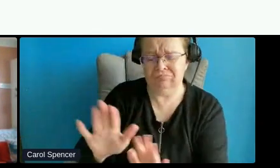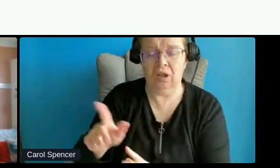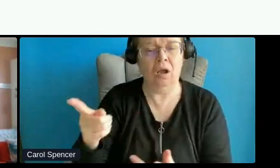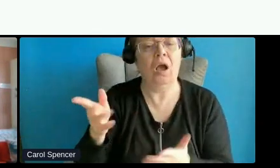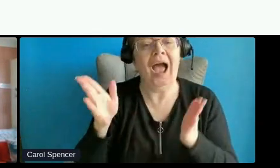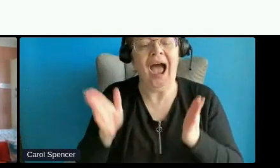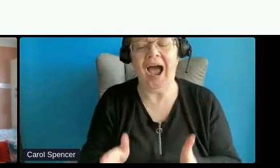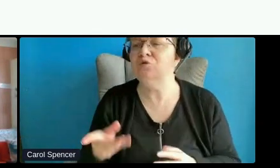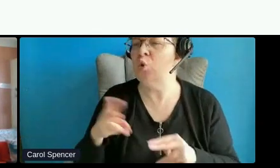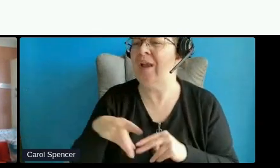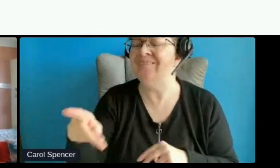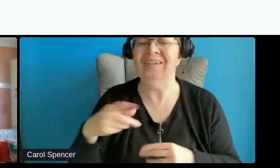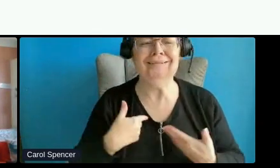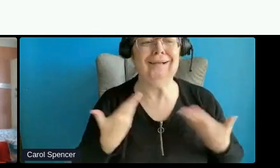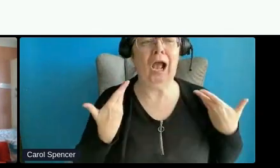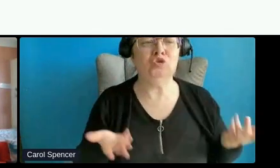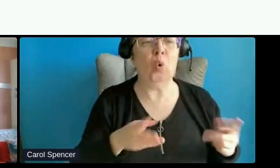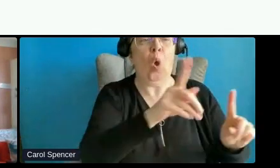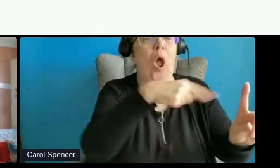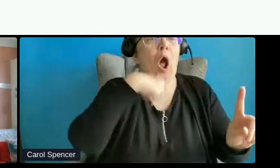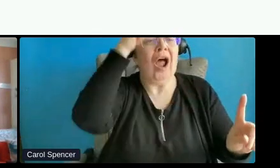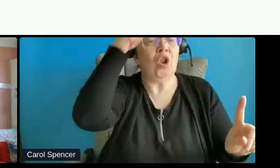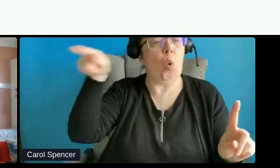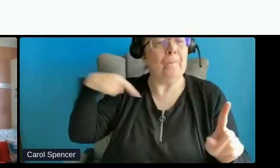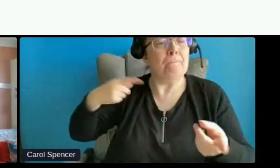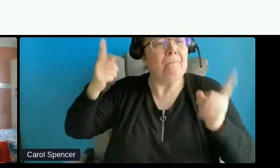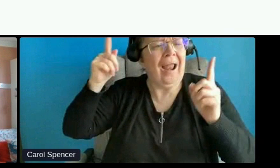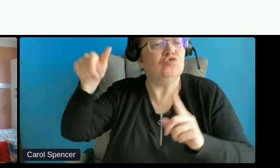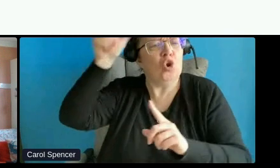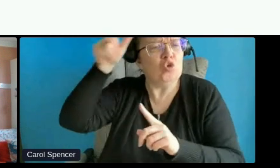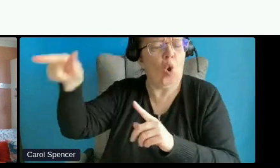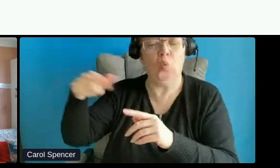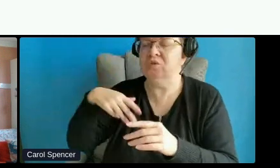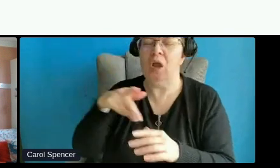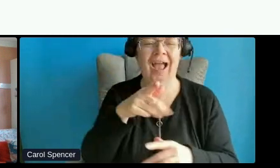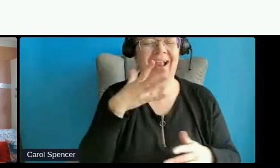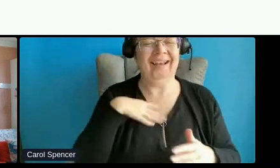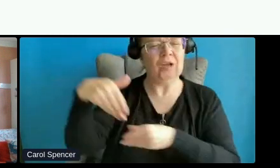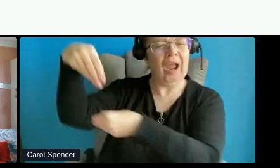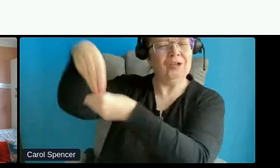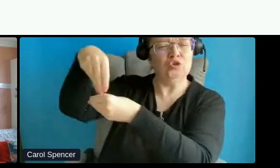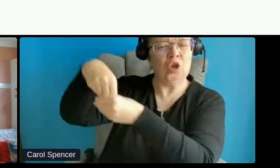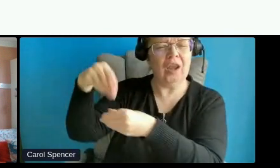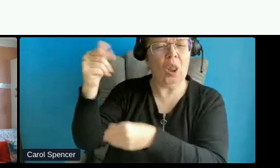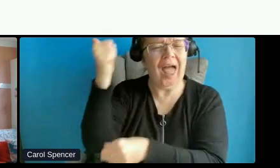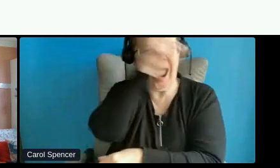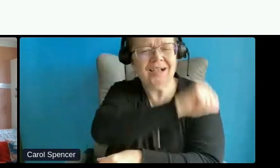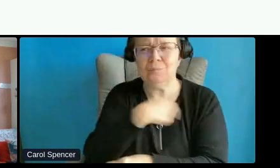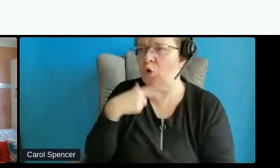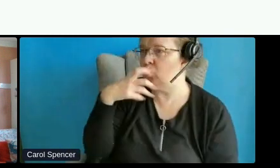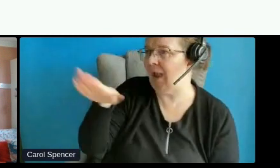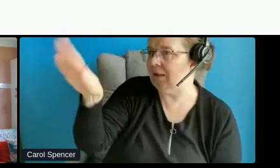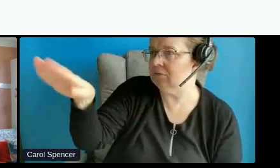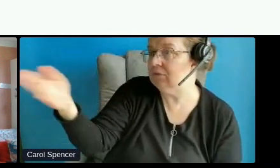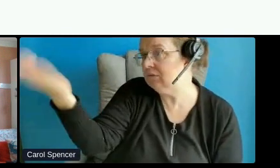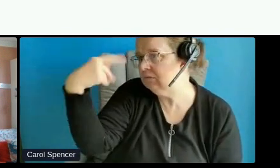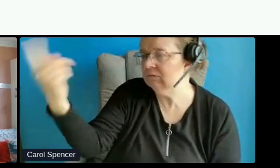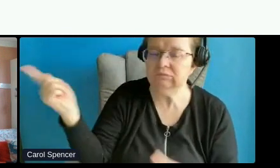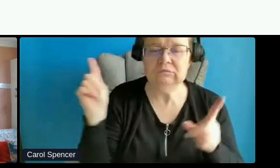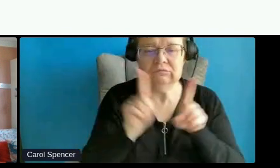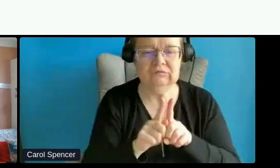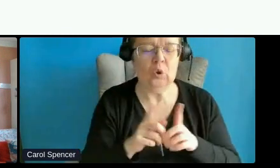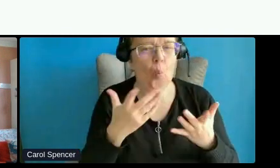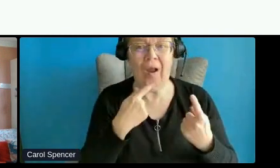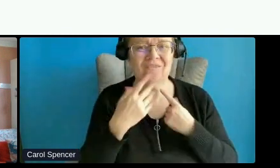where to go to find that information. So is there an internal expert they can talk to? Is there a document that would have this information